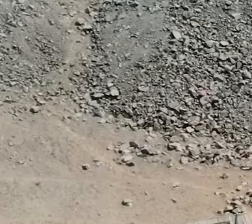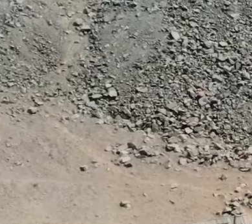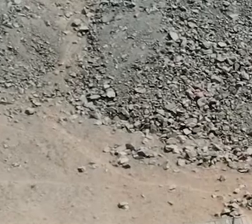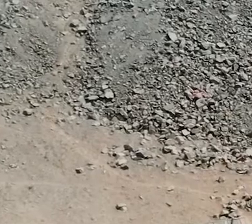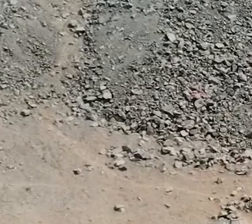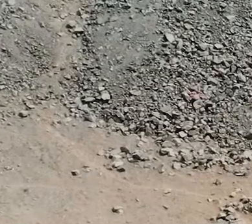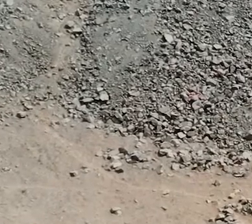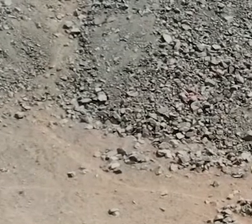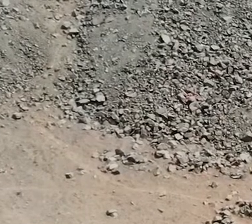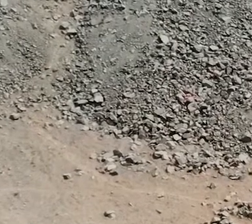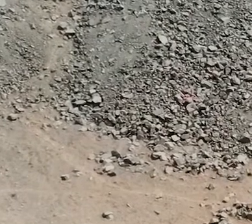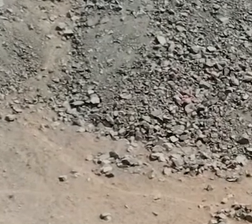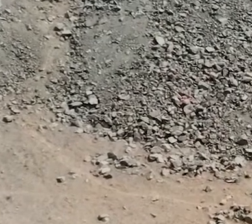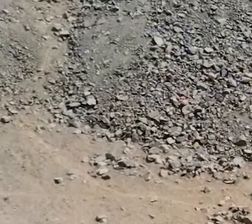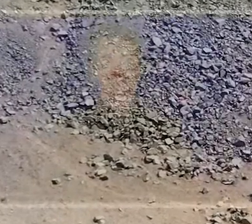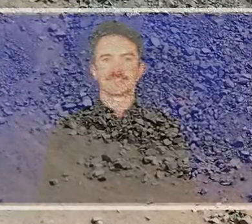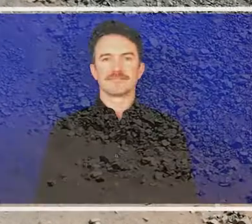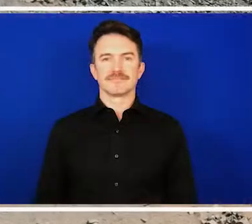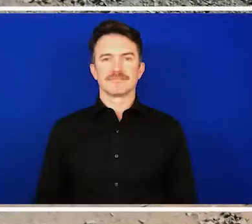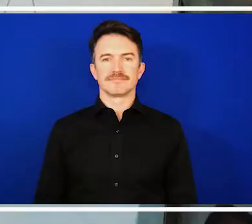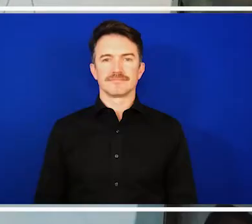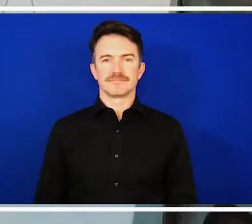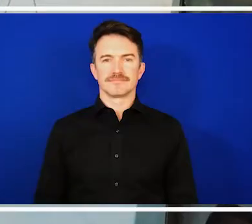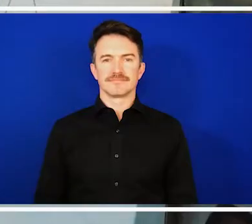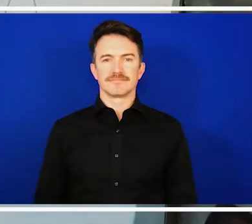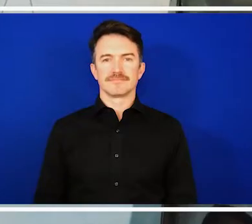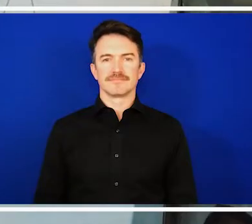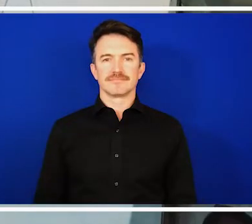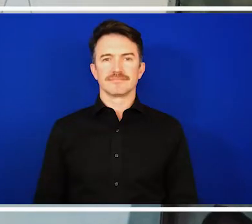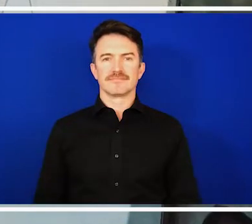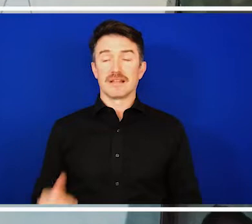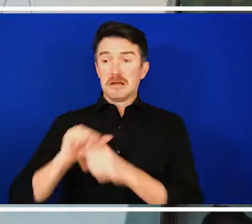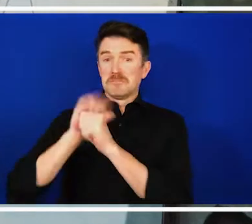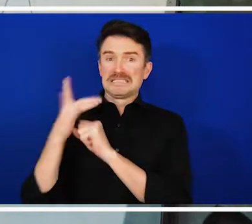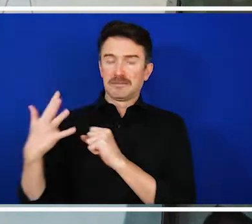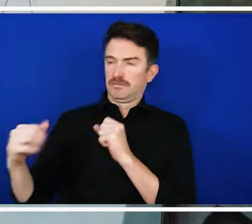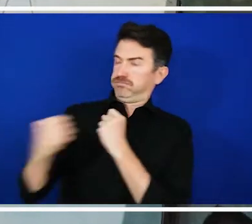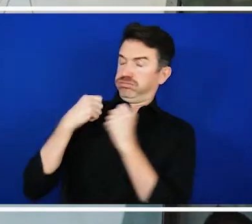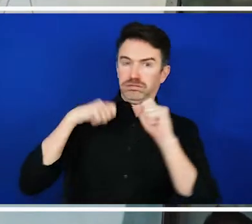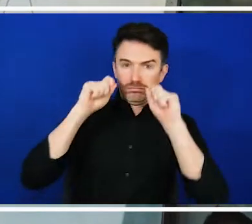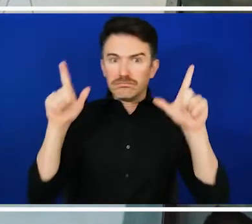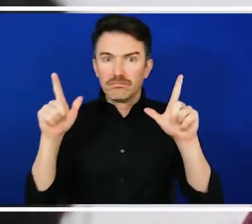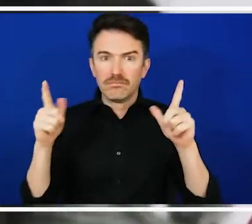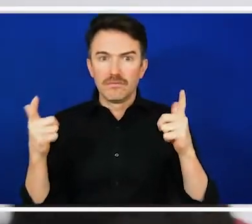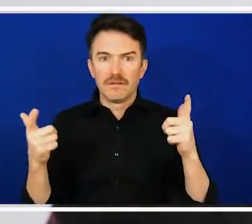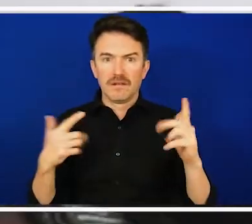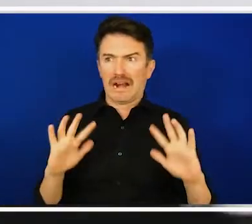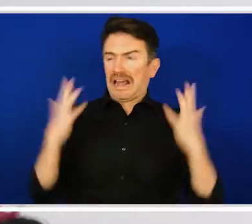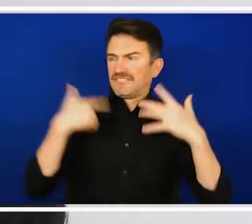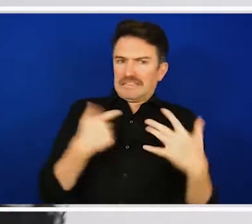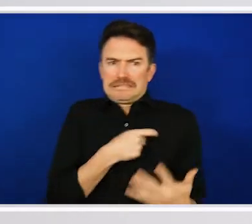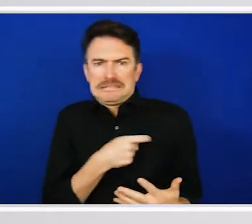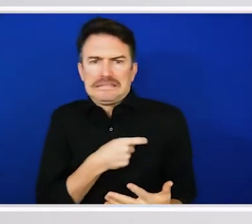Jocelyn, 15, has cerebral palsy. Ronald, Jocelyn's father. The pandemic caught us by